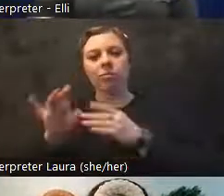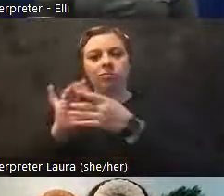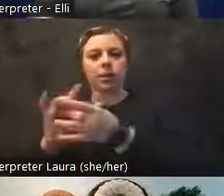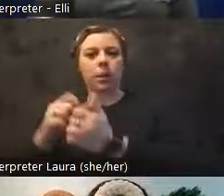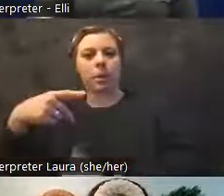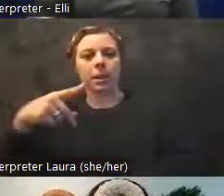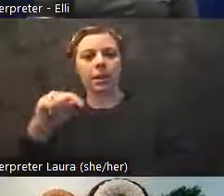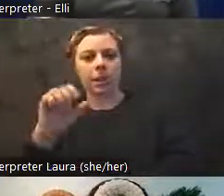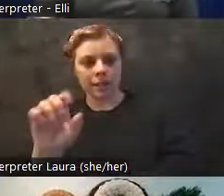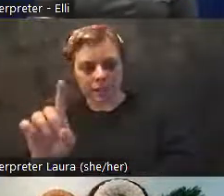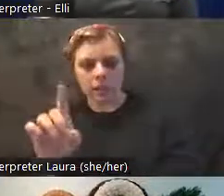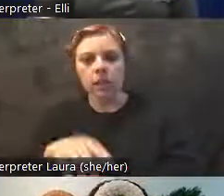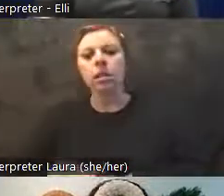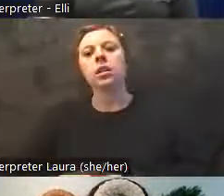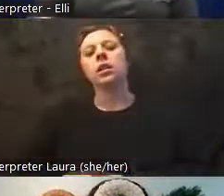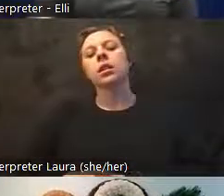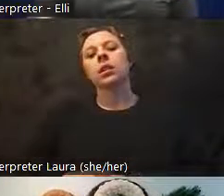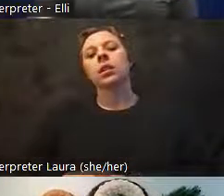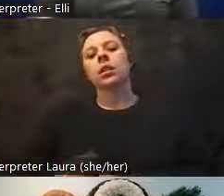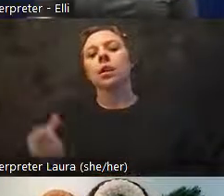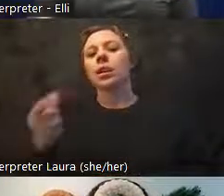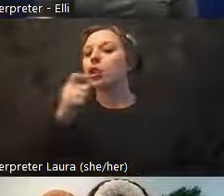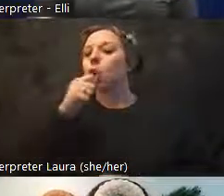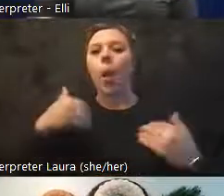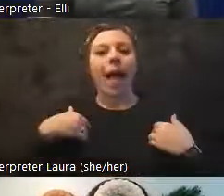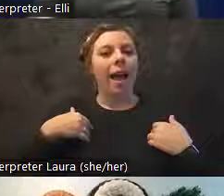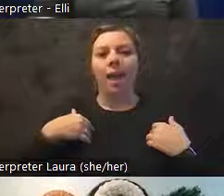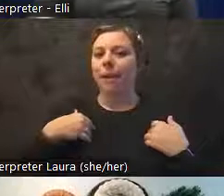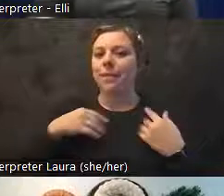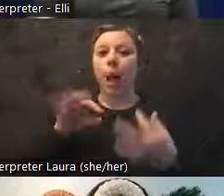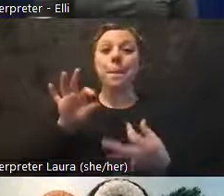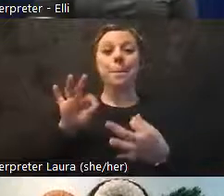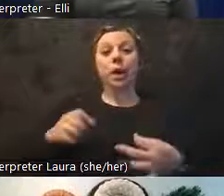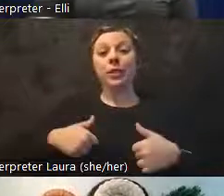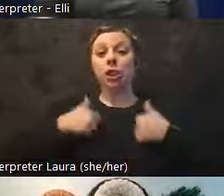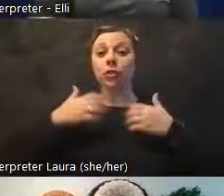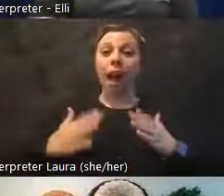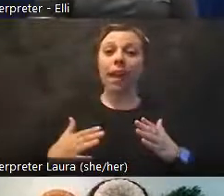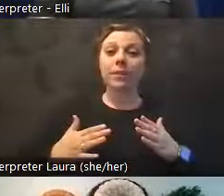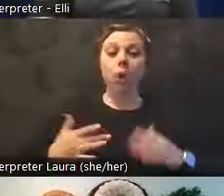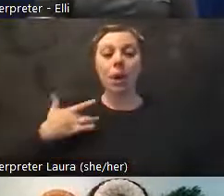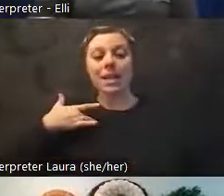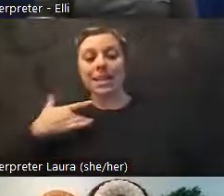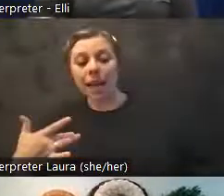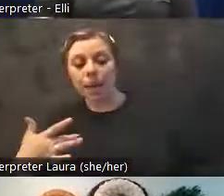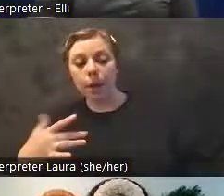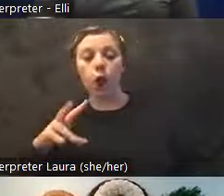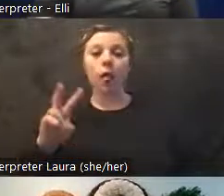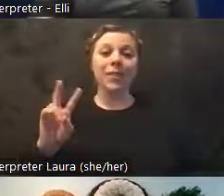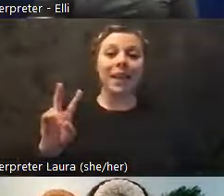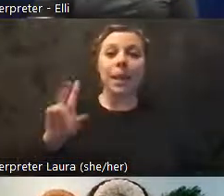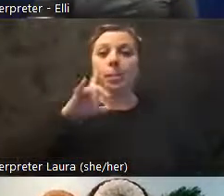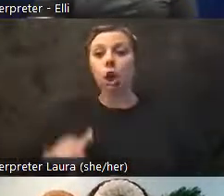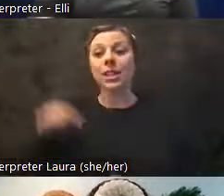perfect survivor, no typical victim. We want to avoid asking questions that